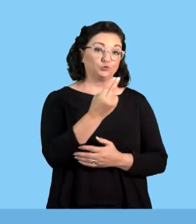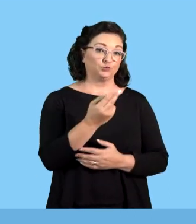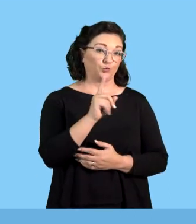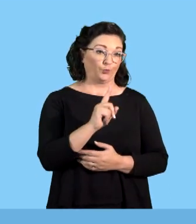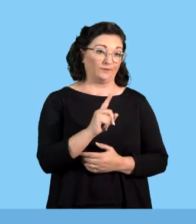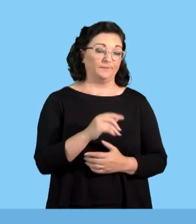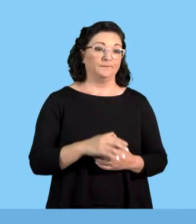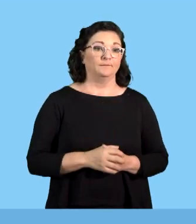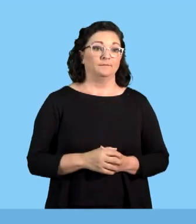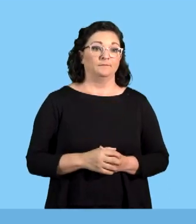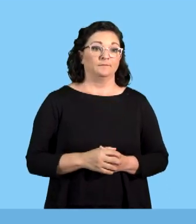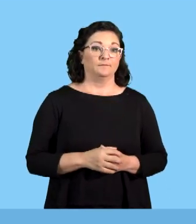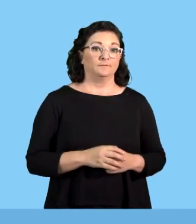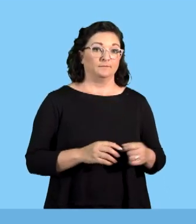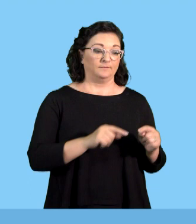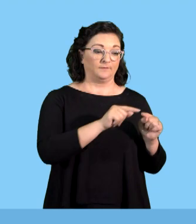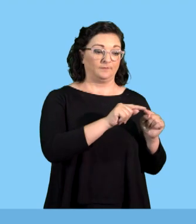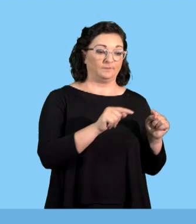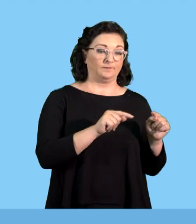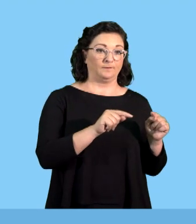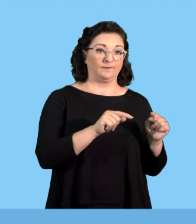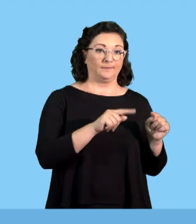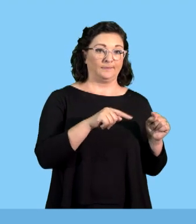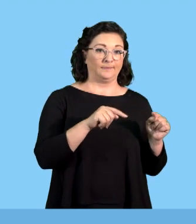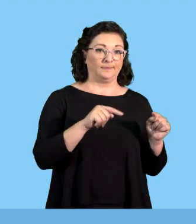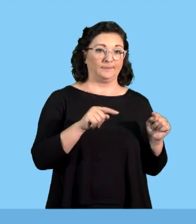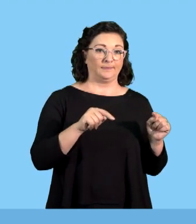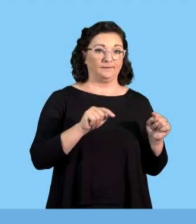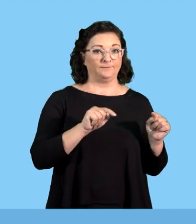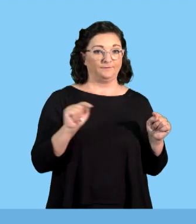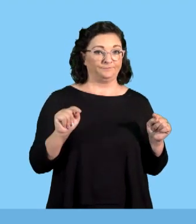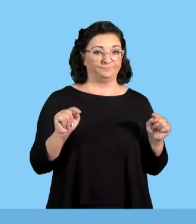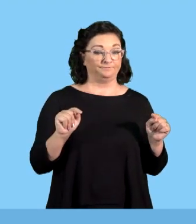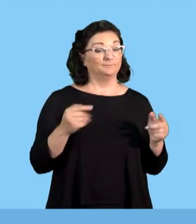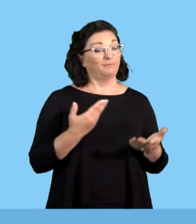a resistor using the symbol of the zigzag,